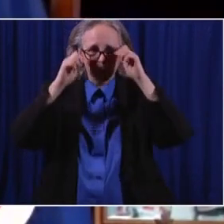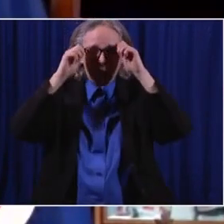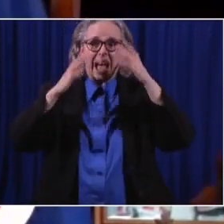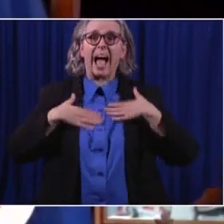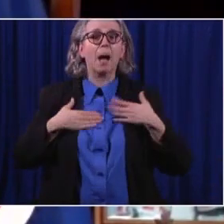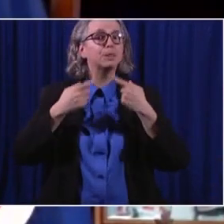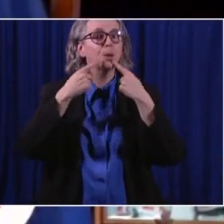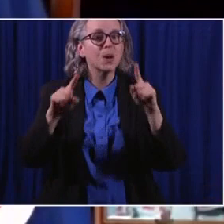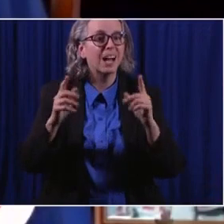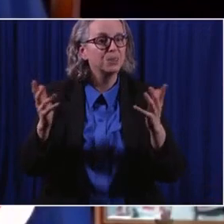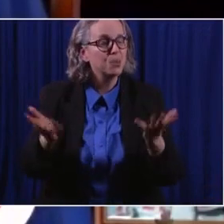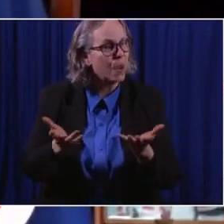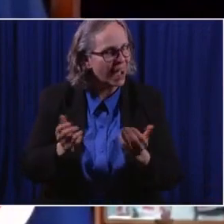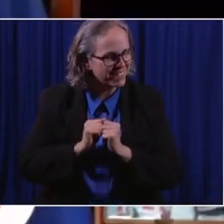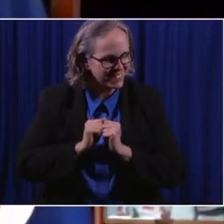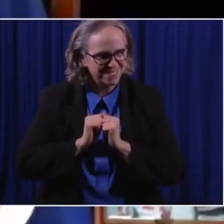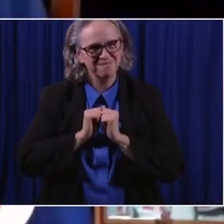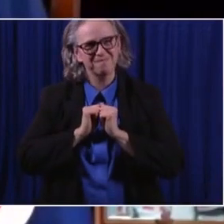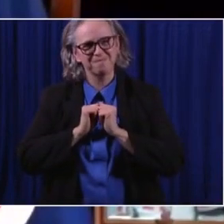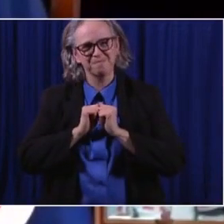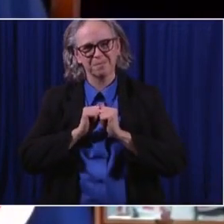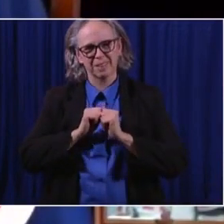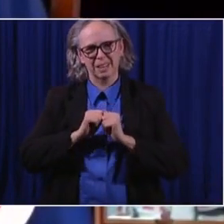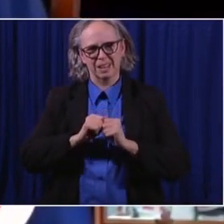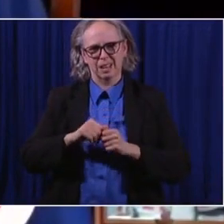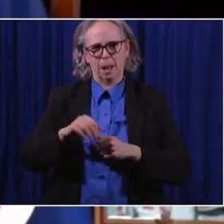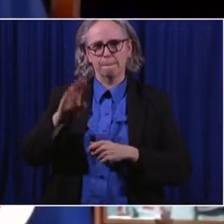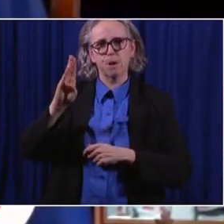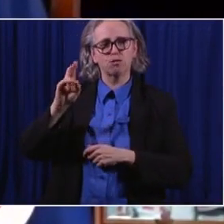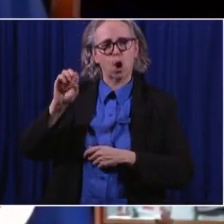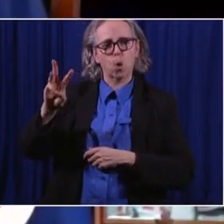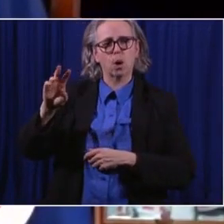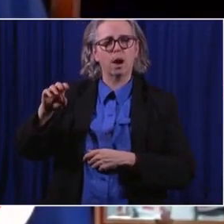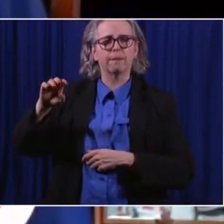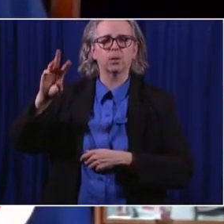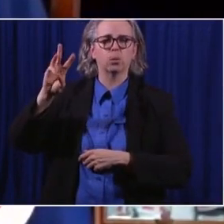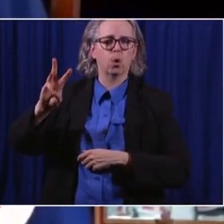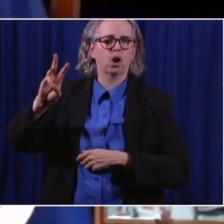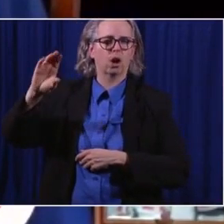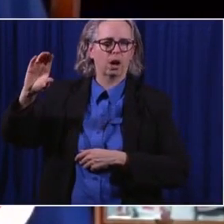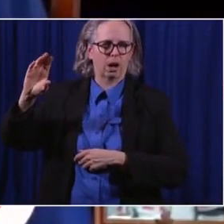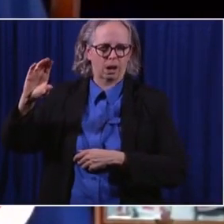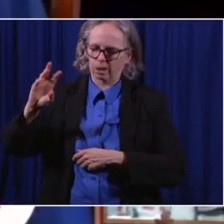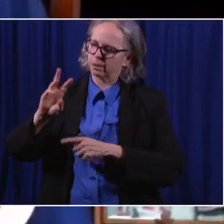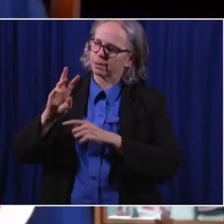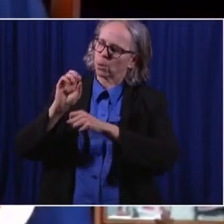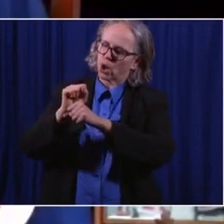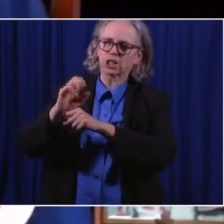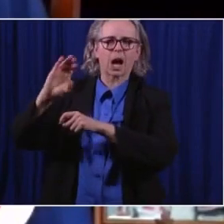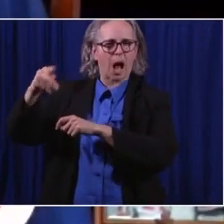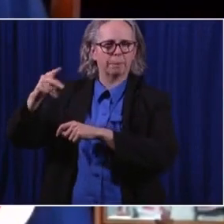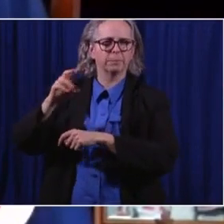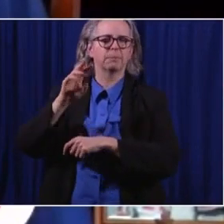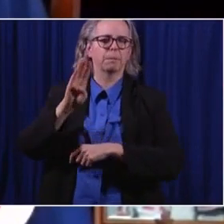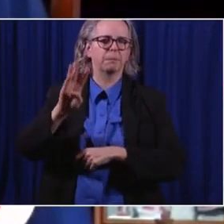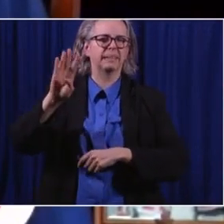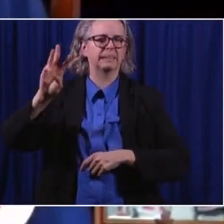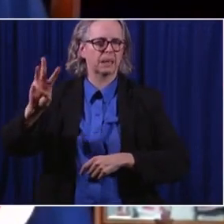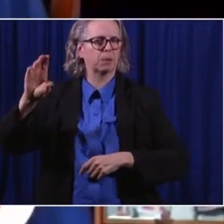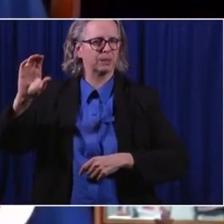about something that the Bureau of Workers' Compensation is doing. You know that they distributed 23